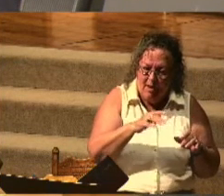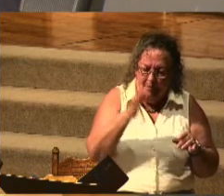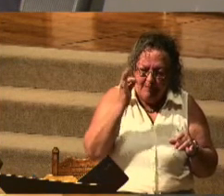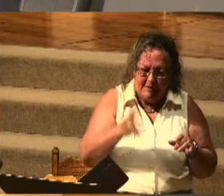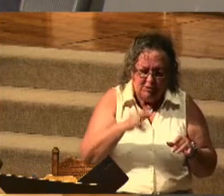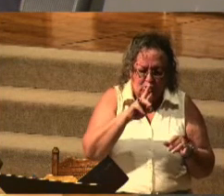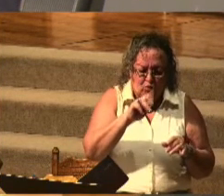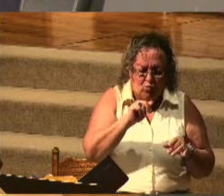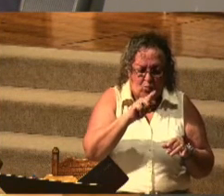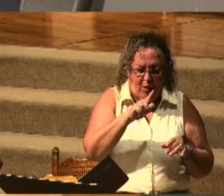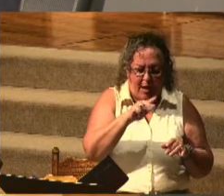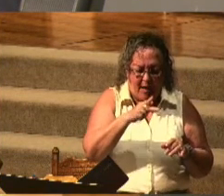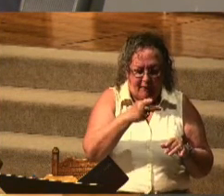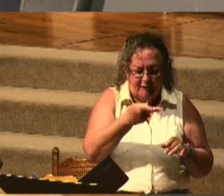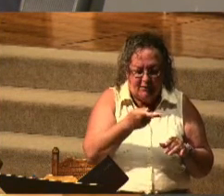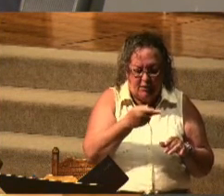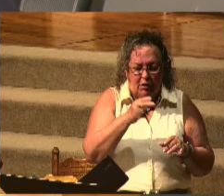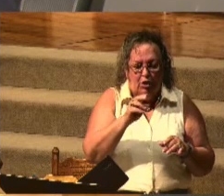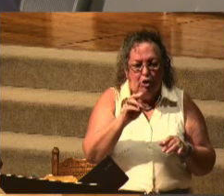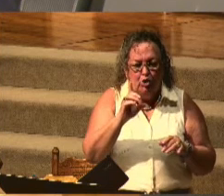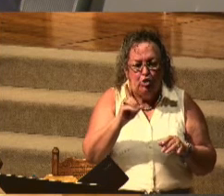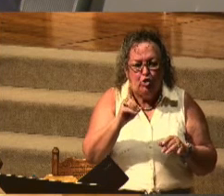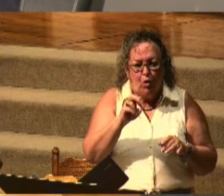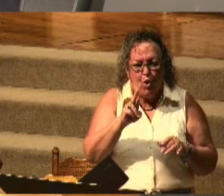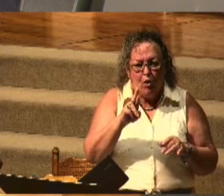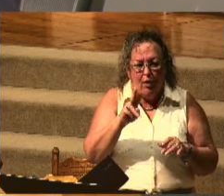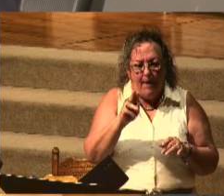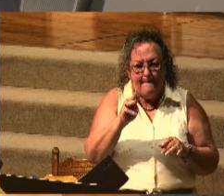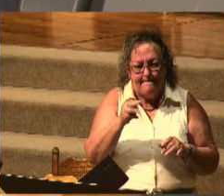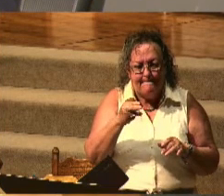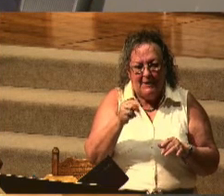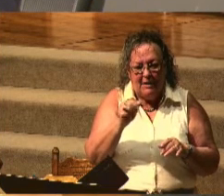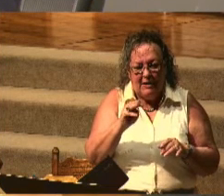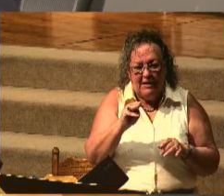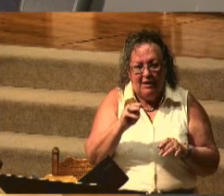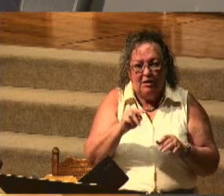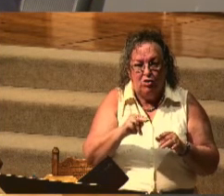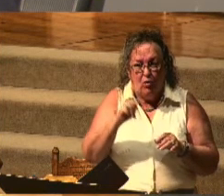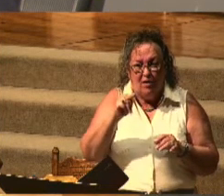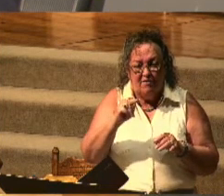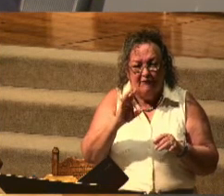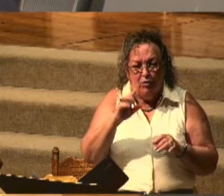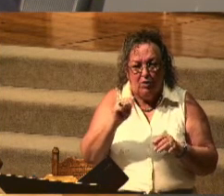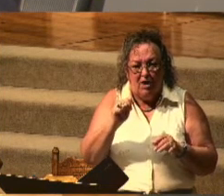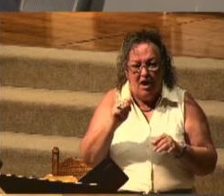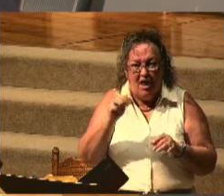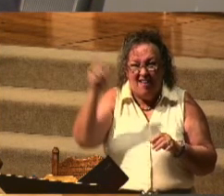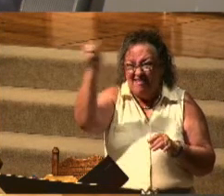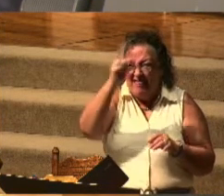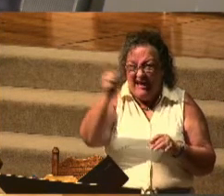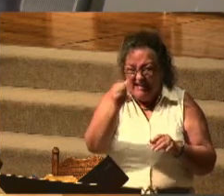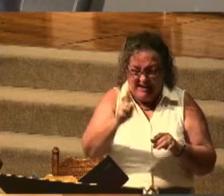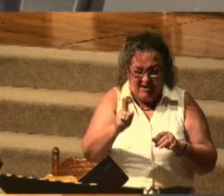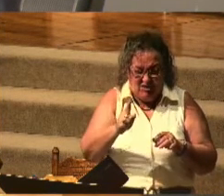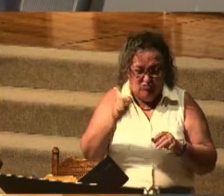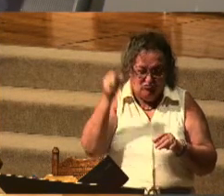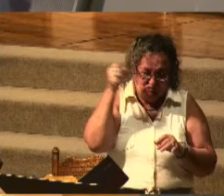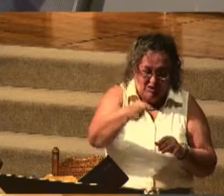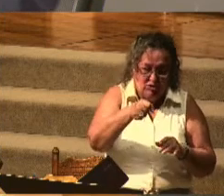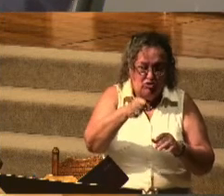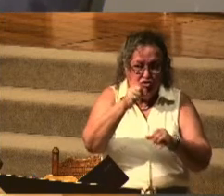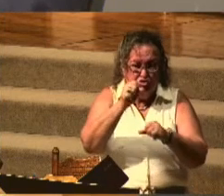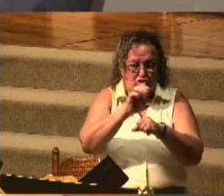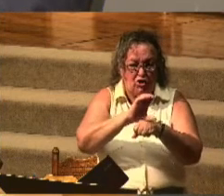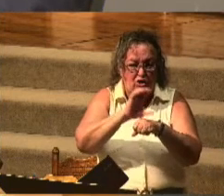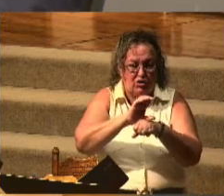mine up in North Florida, had lightning strike his church, burn it to the ground.